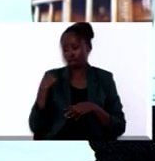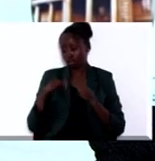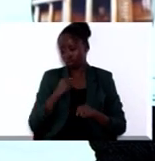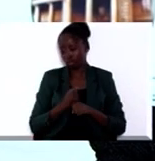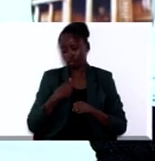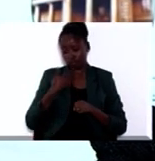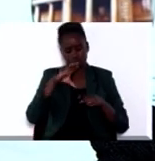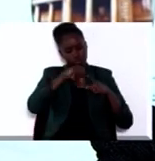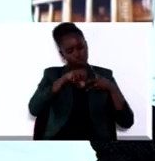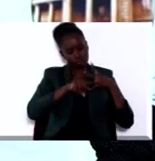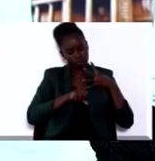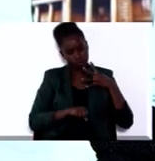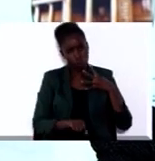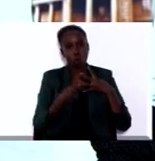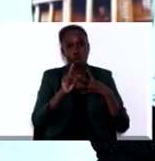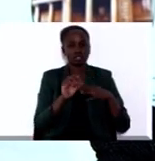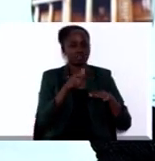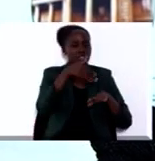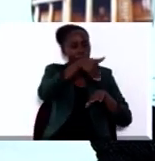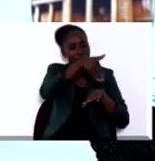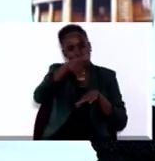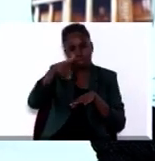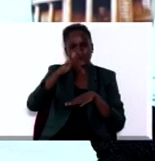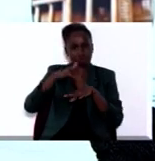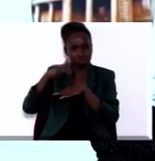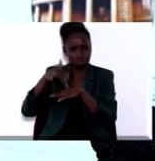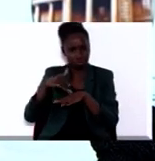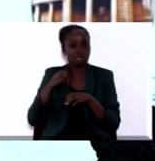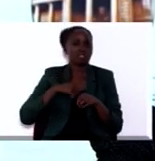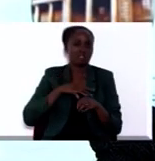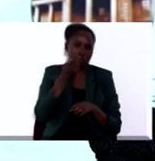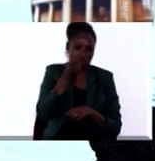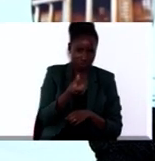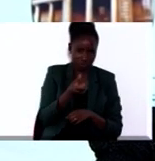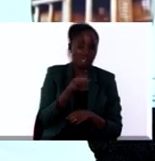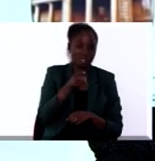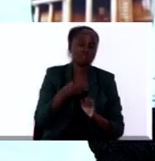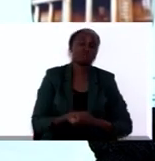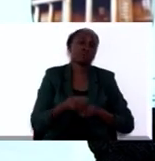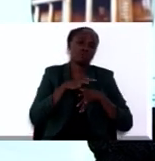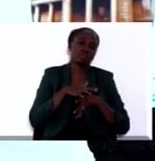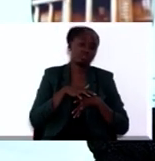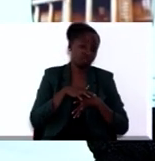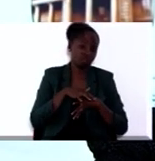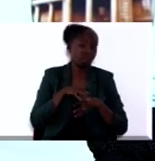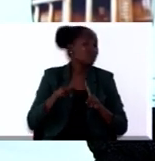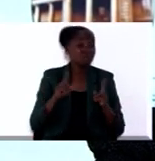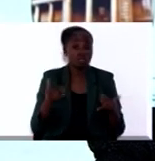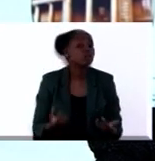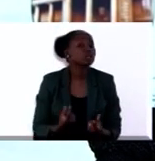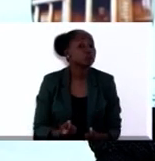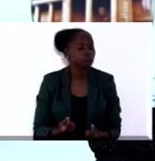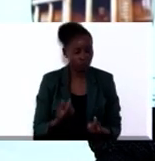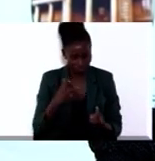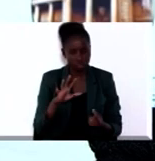the filling of vacancies in our hospitals as a priority. So where are we right now? We have